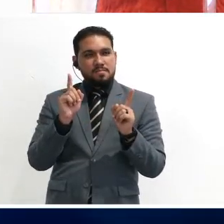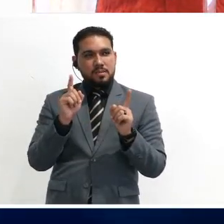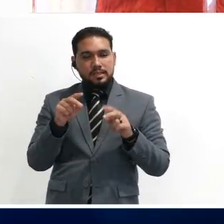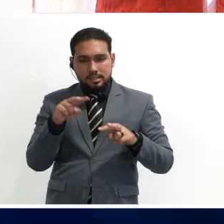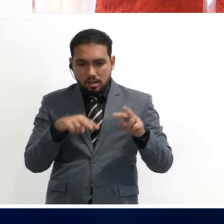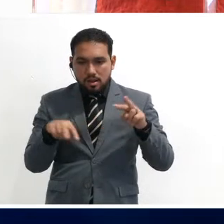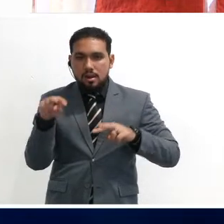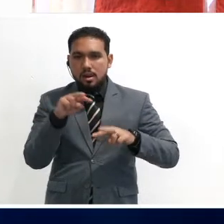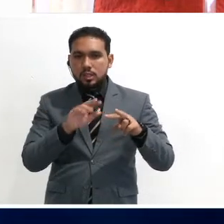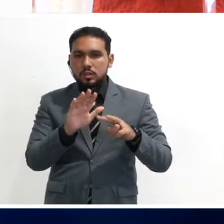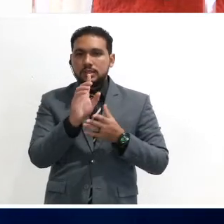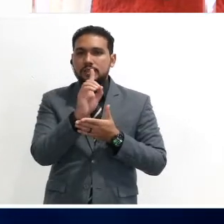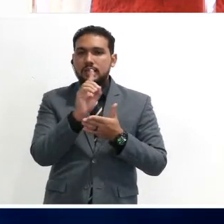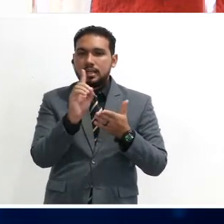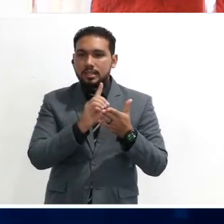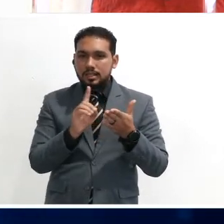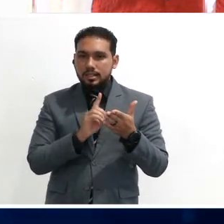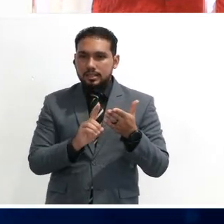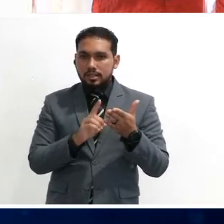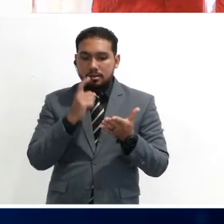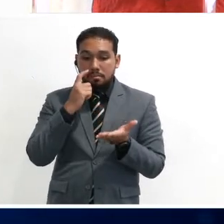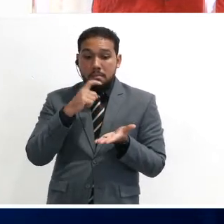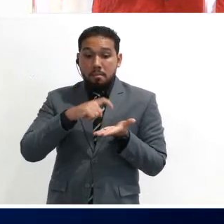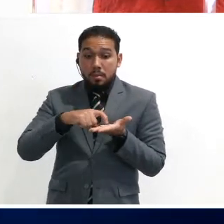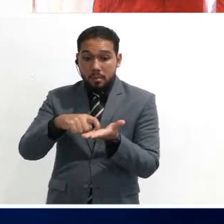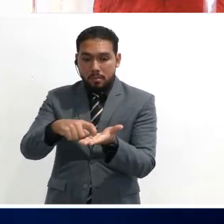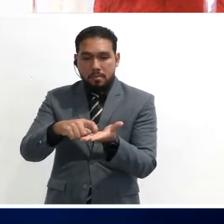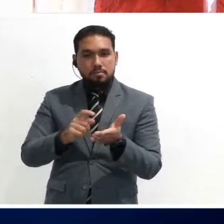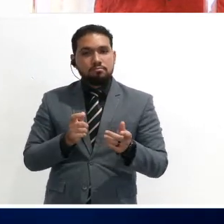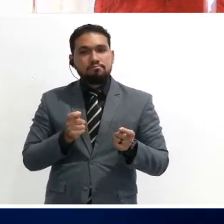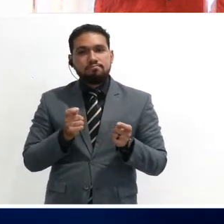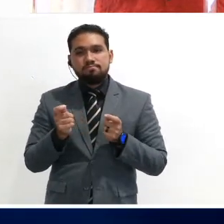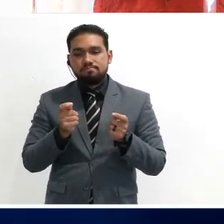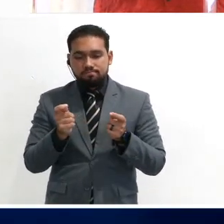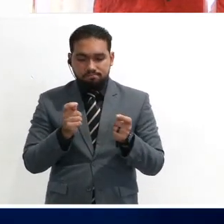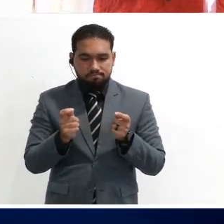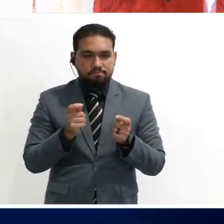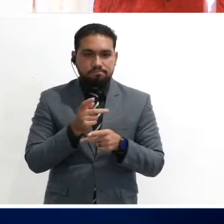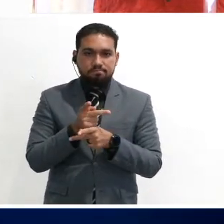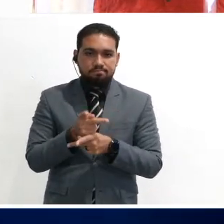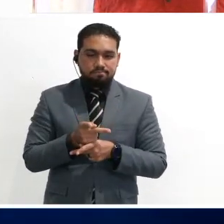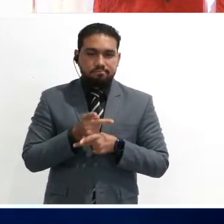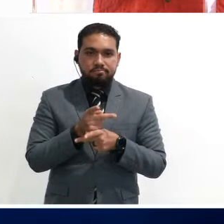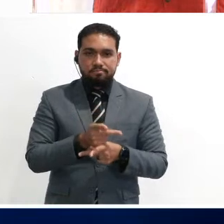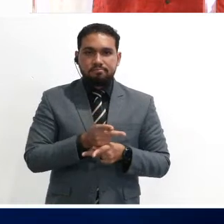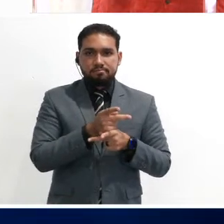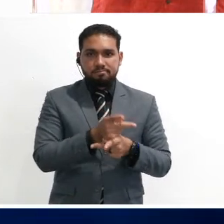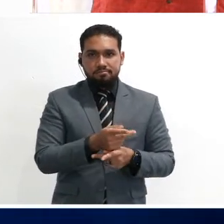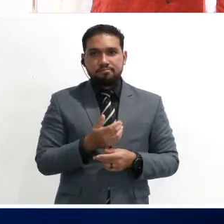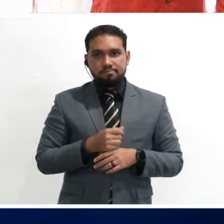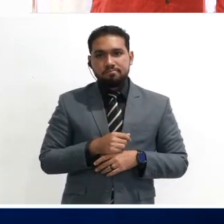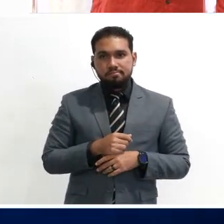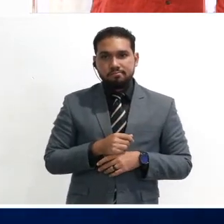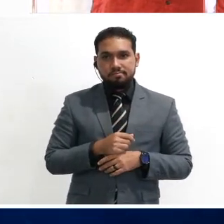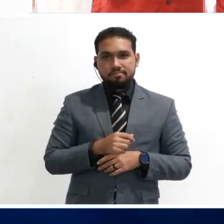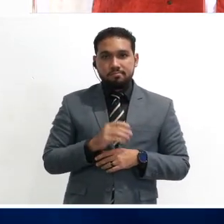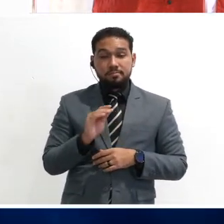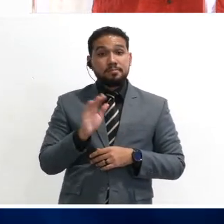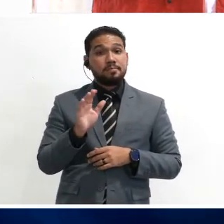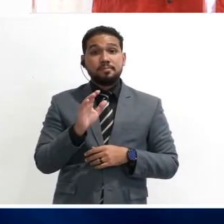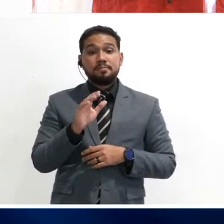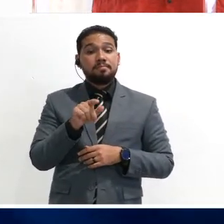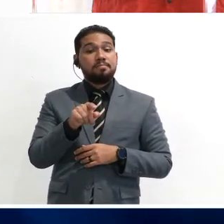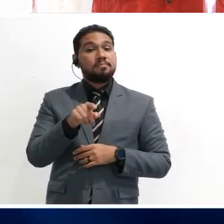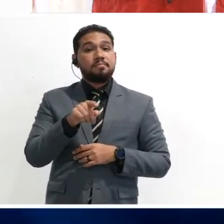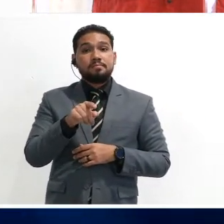But one of the good things is that copper pillar bumps, not only do they help us reduce the pitch of the bumps